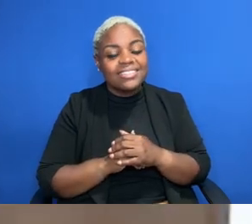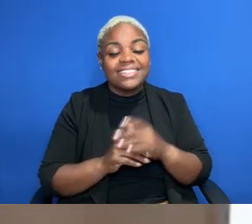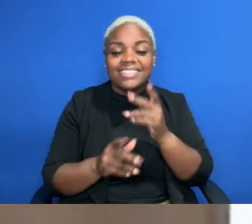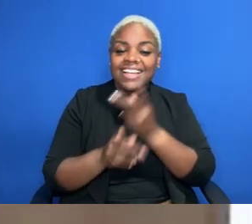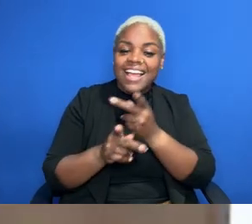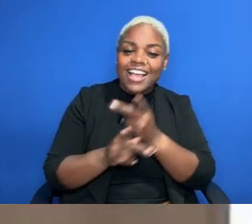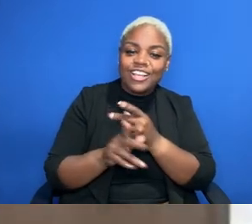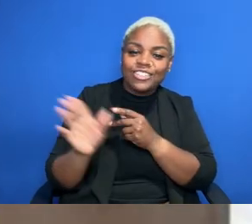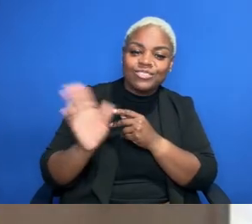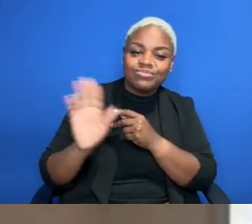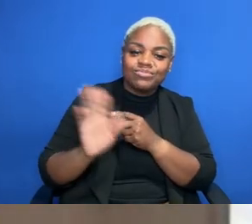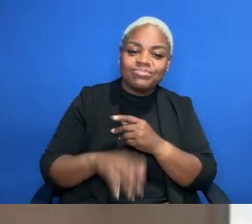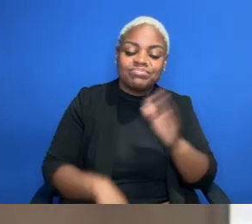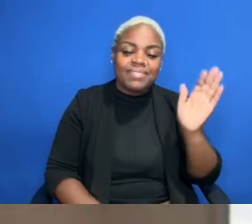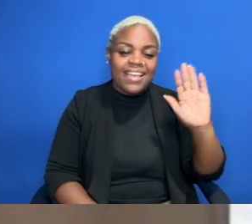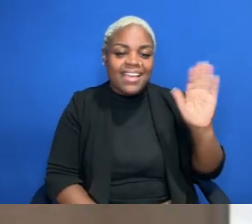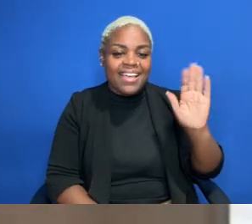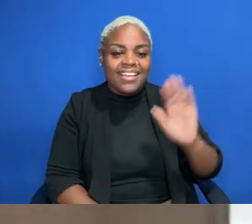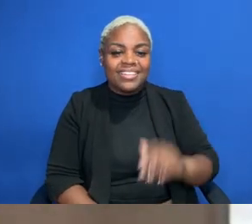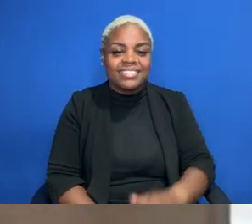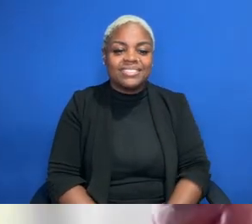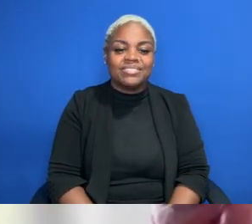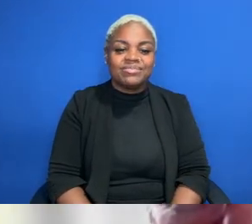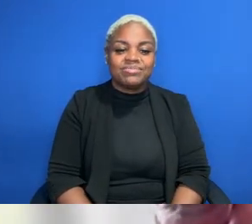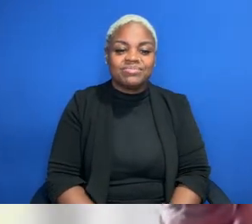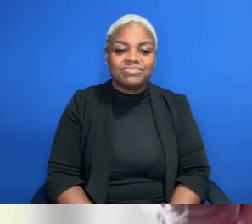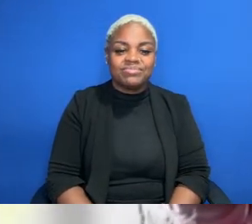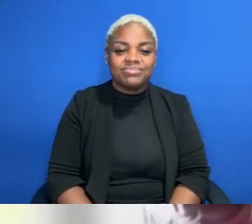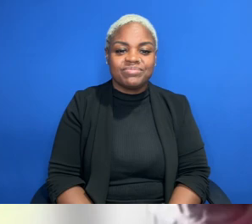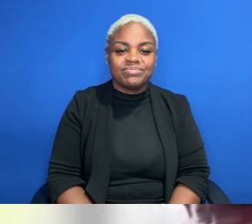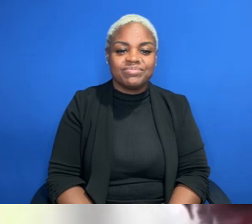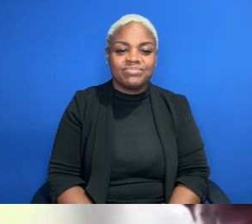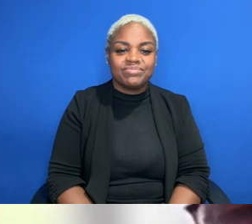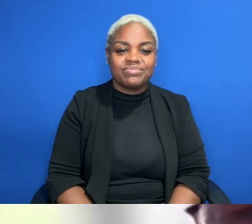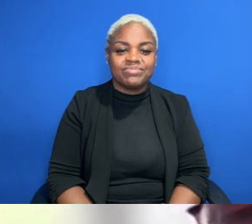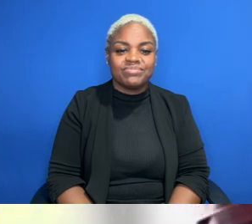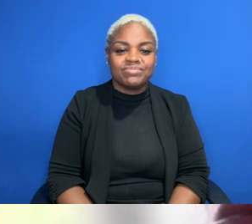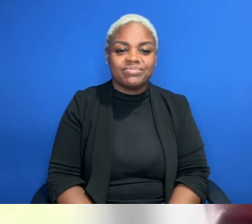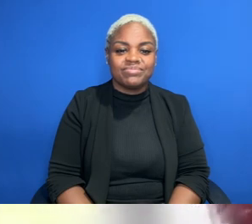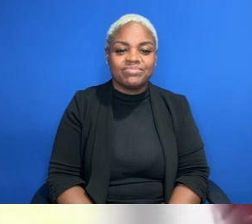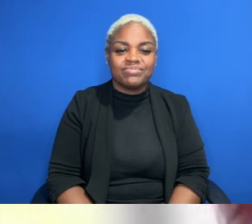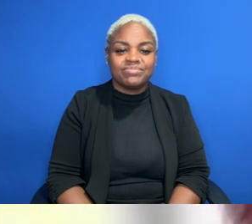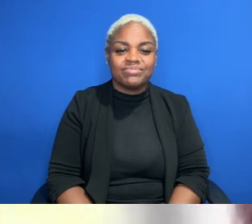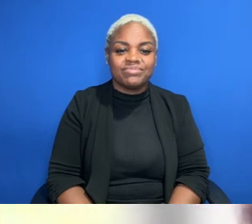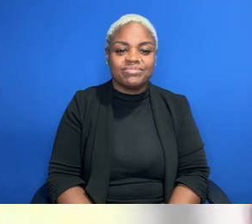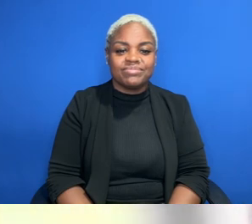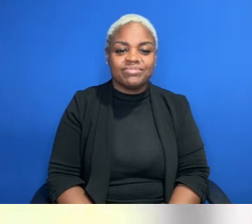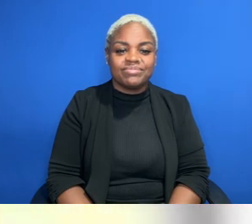Thank you all. Thank you. Take care. Bye now.